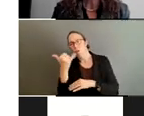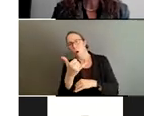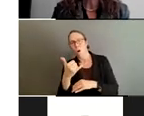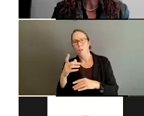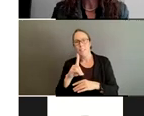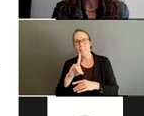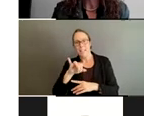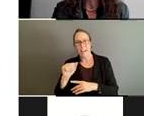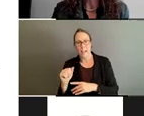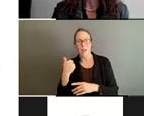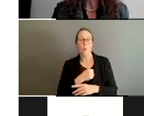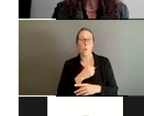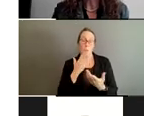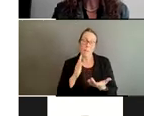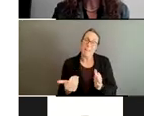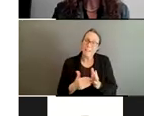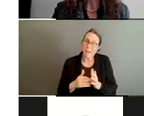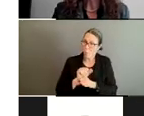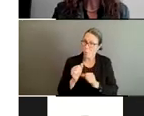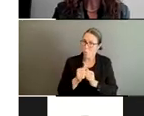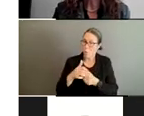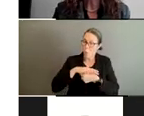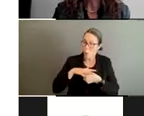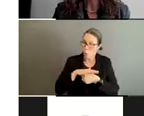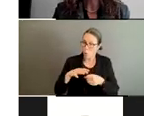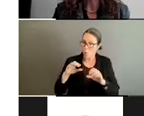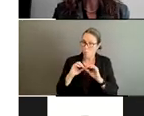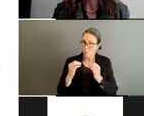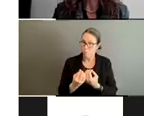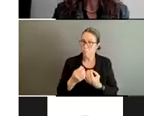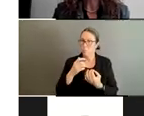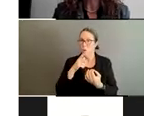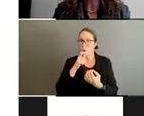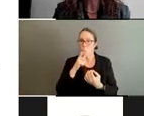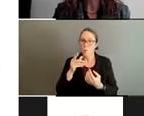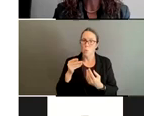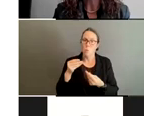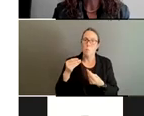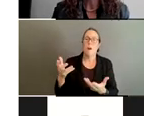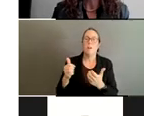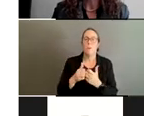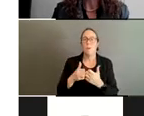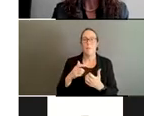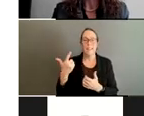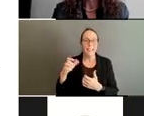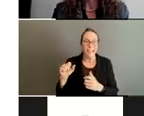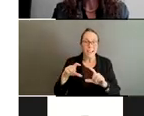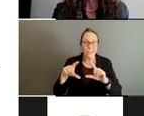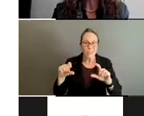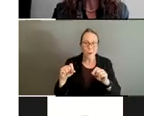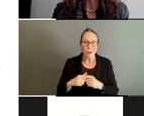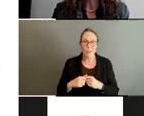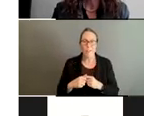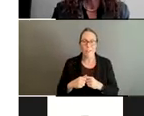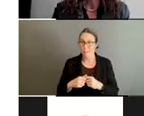integration. And we would, again, work with local organizations that were handing out and assisting with gas cards. And those were